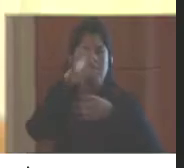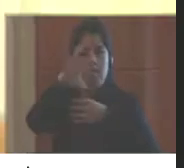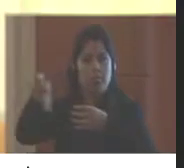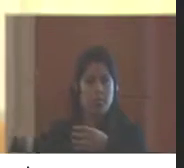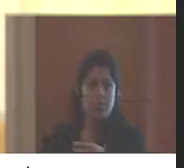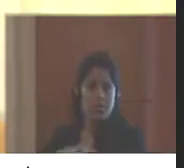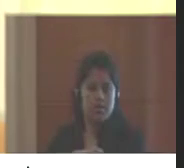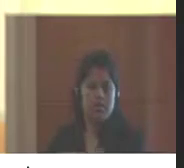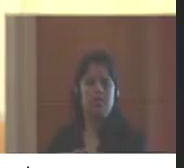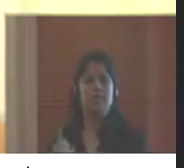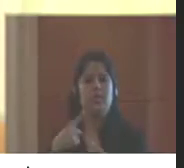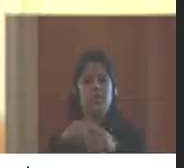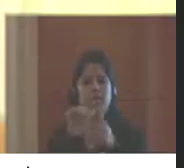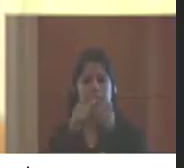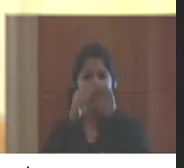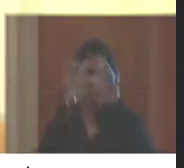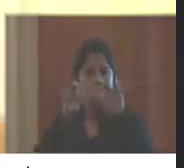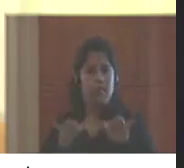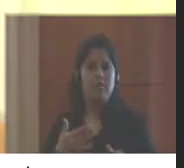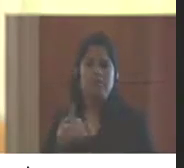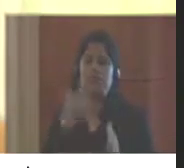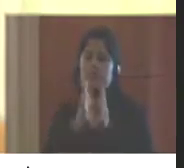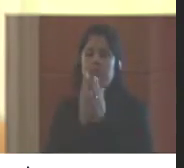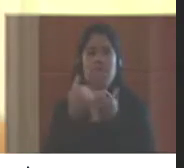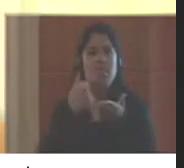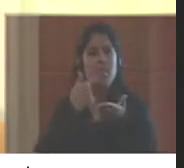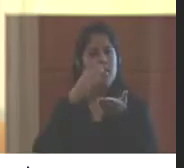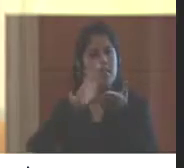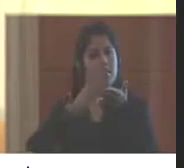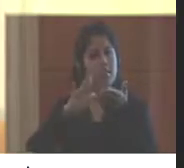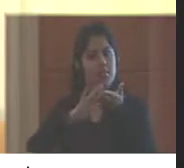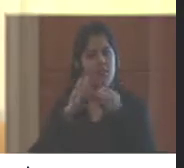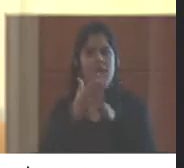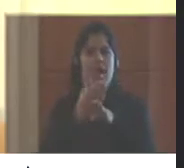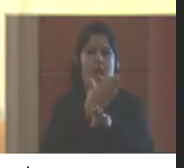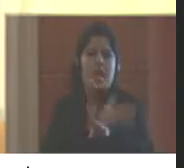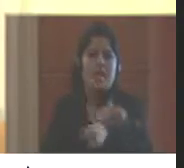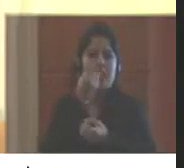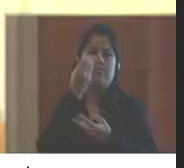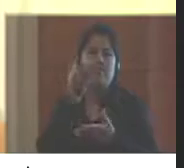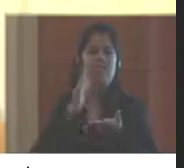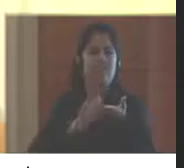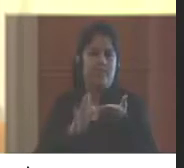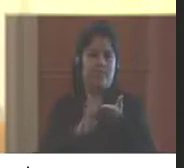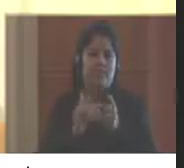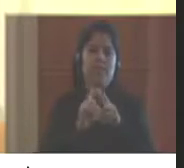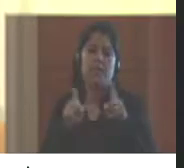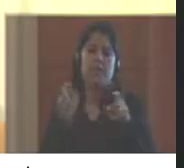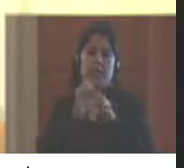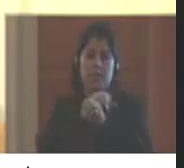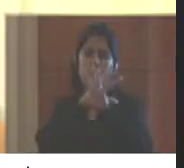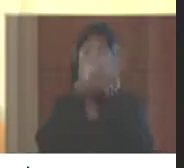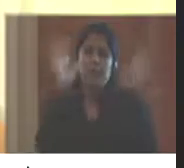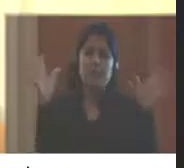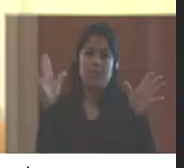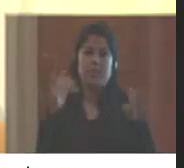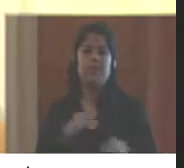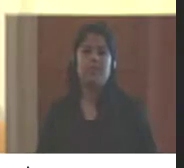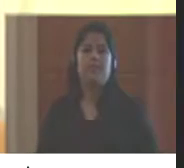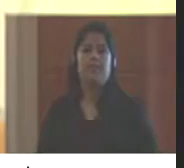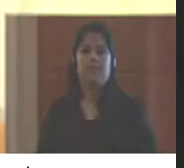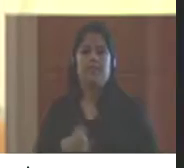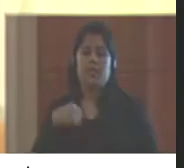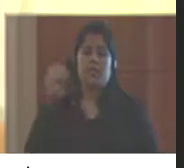provinces. So this is on the secretary who's here. I would like to apologize for not having mentioned you and mentioned